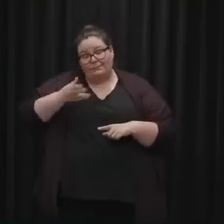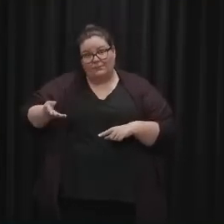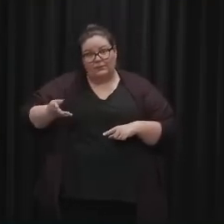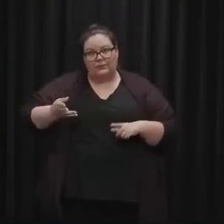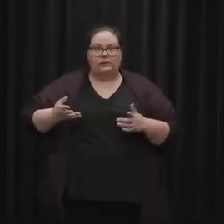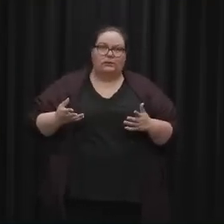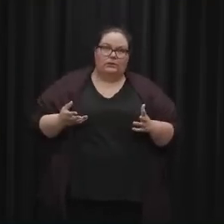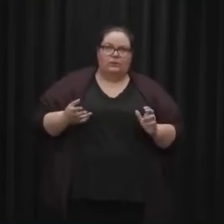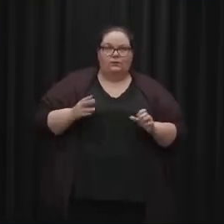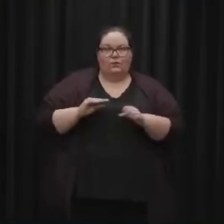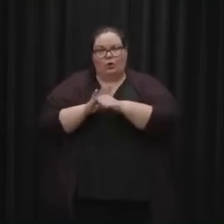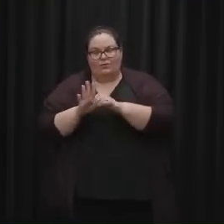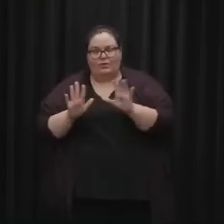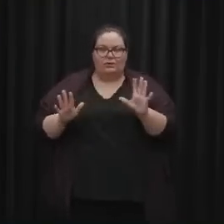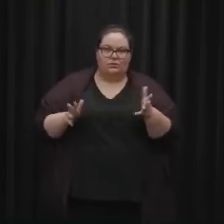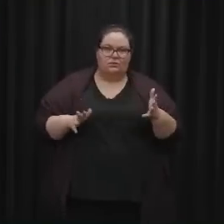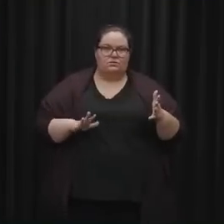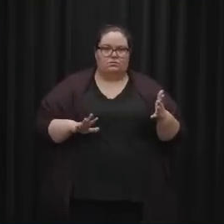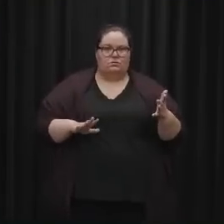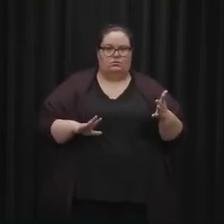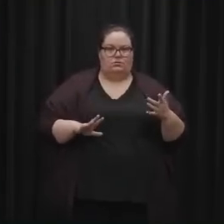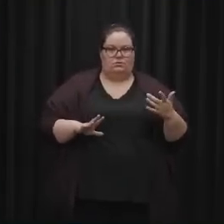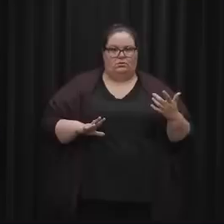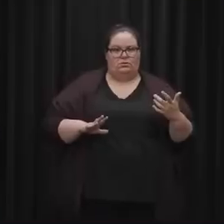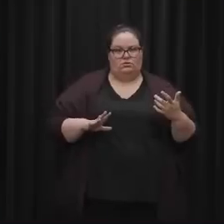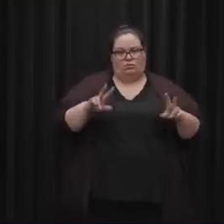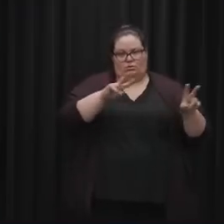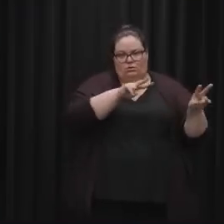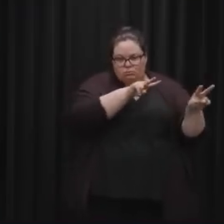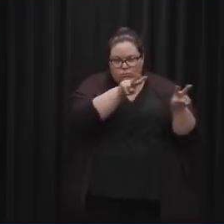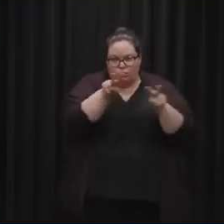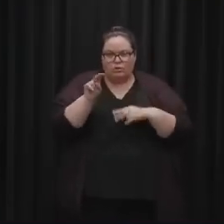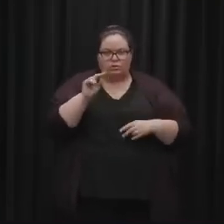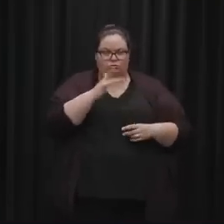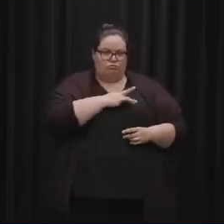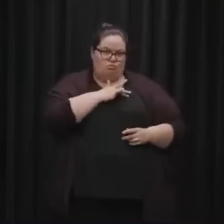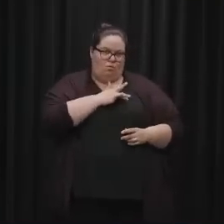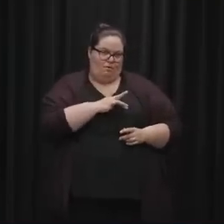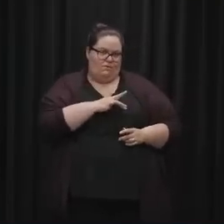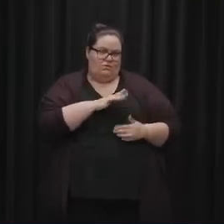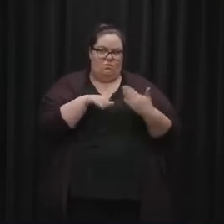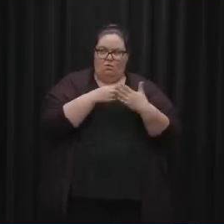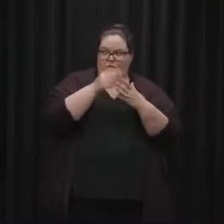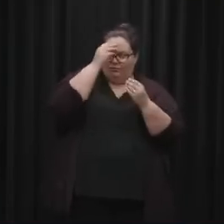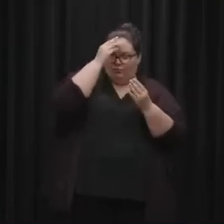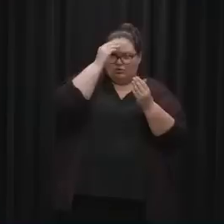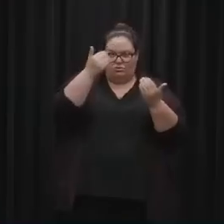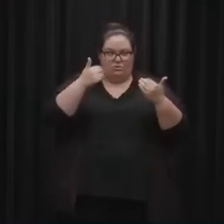So again, we are conducting our jurisdictional scan to make sure that we have all the